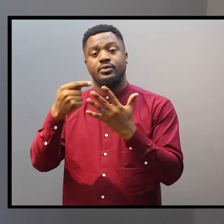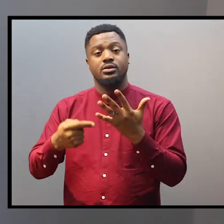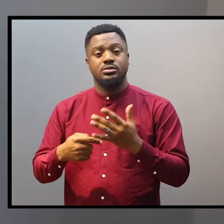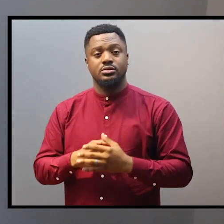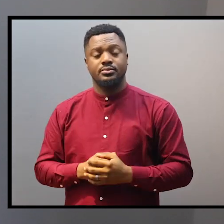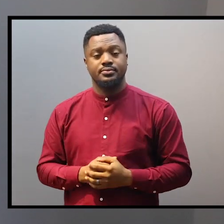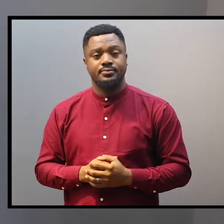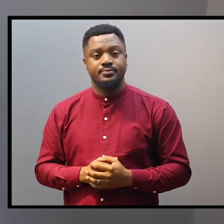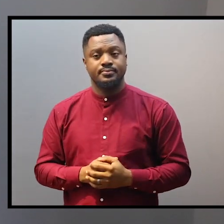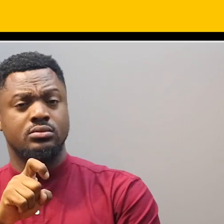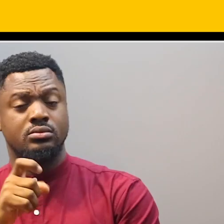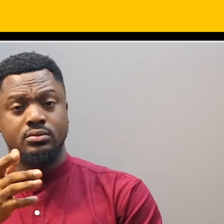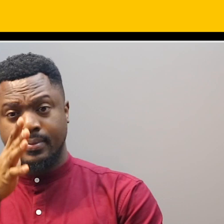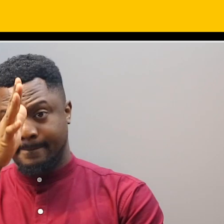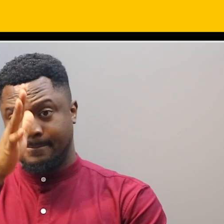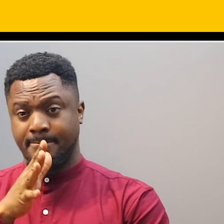of these.